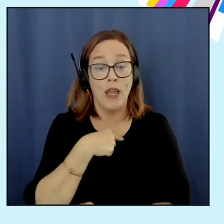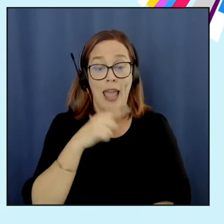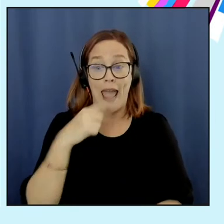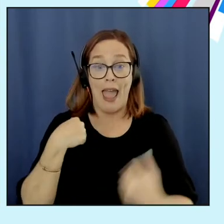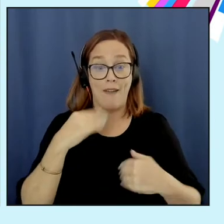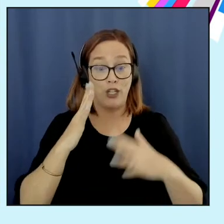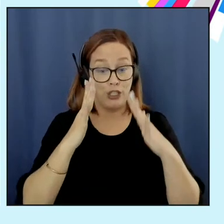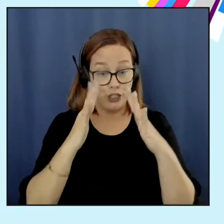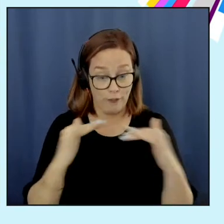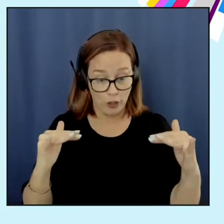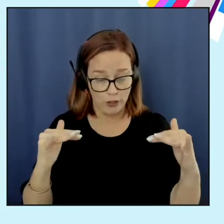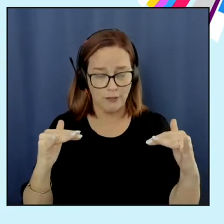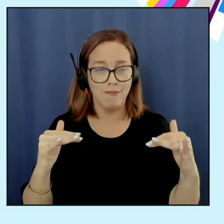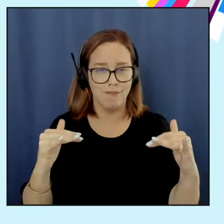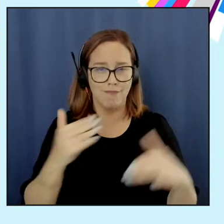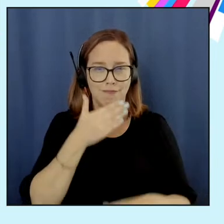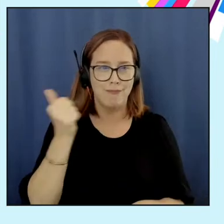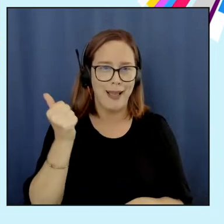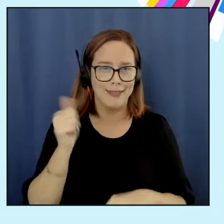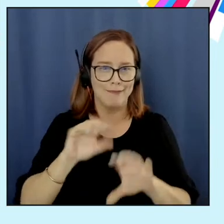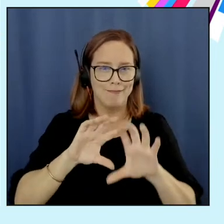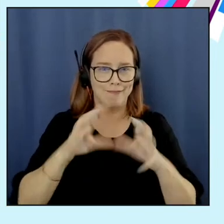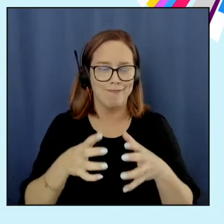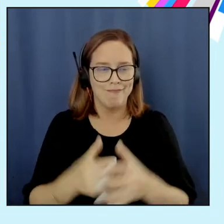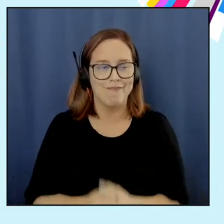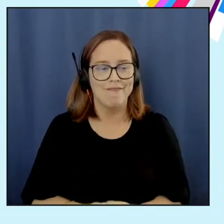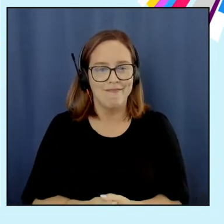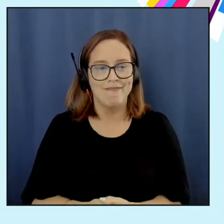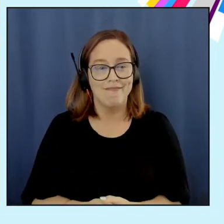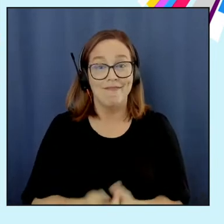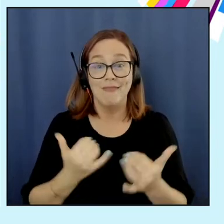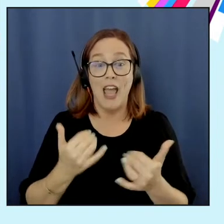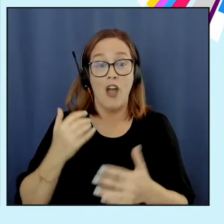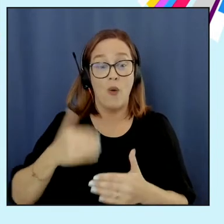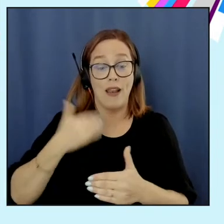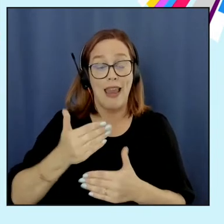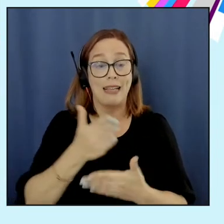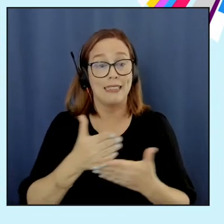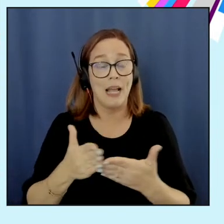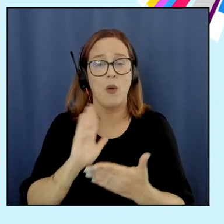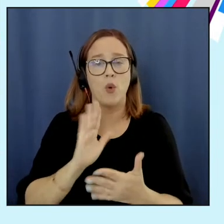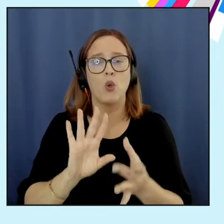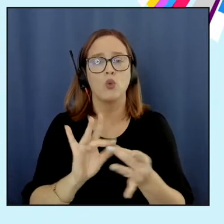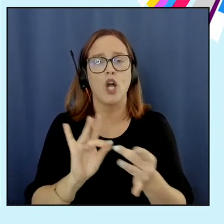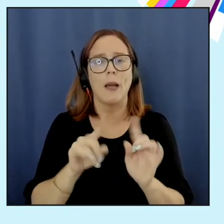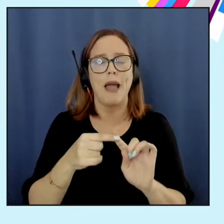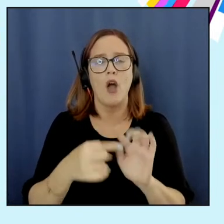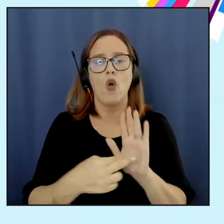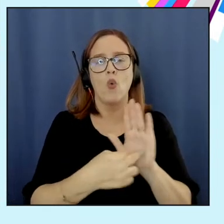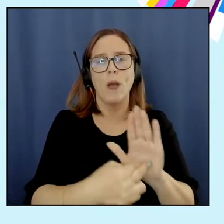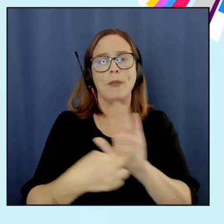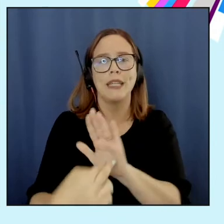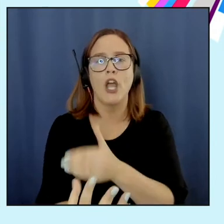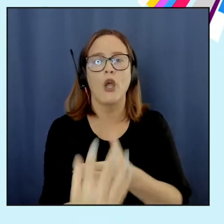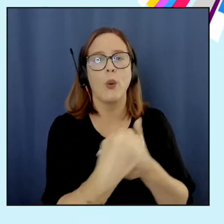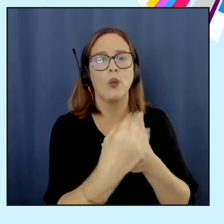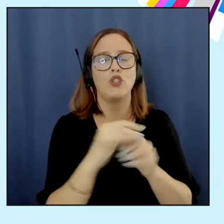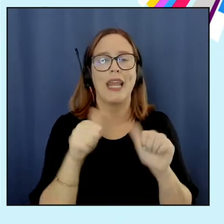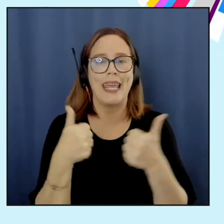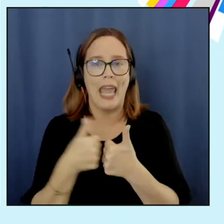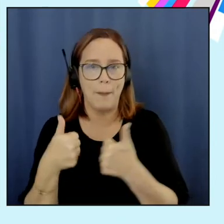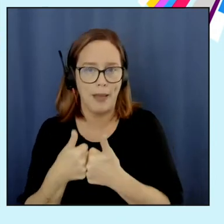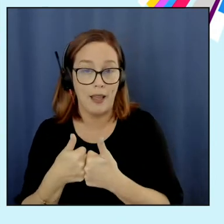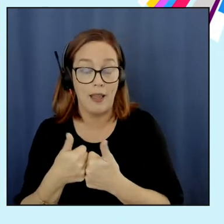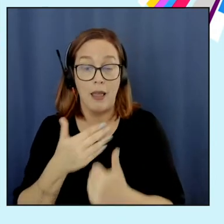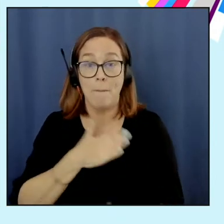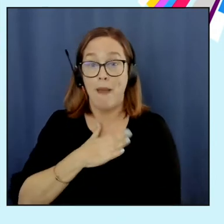So, transitioning into our next segment, we're going to talk about representation and inclusion in gaming. And in my experience, having diverse people